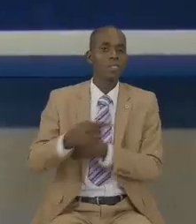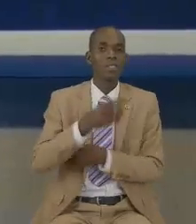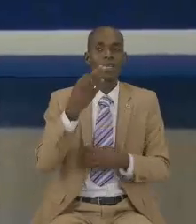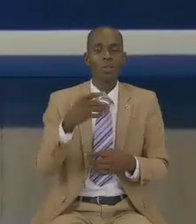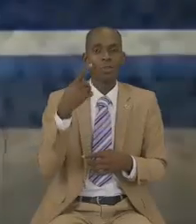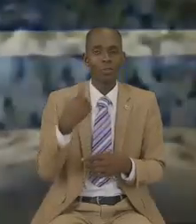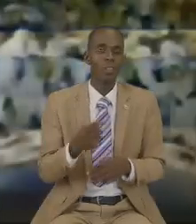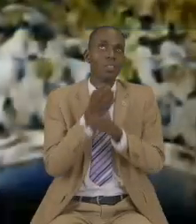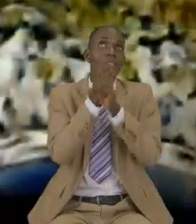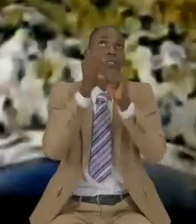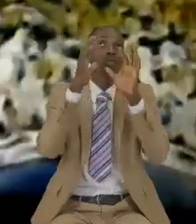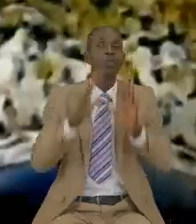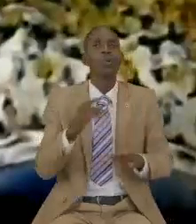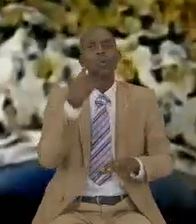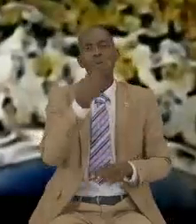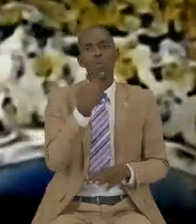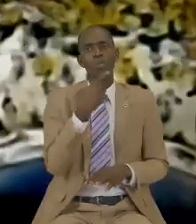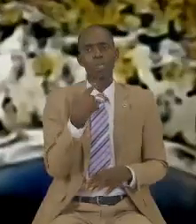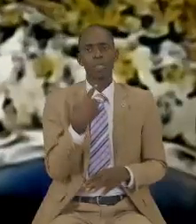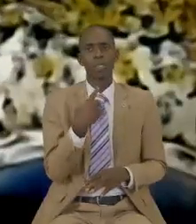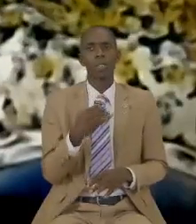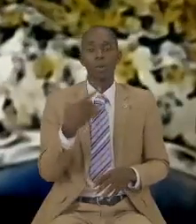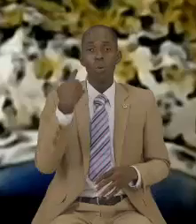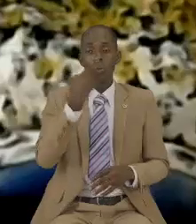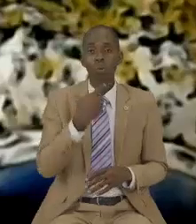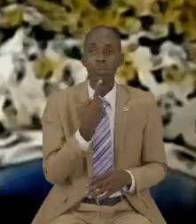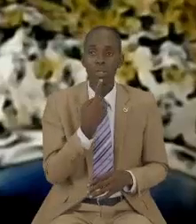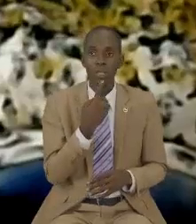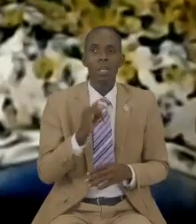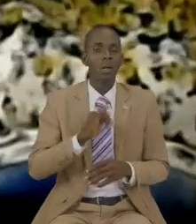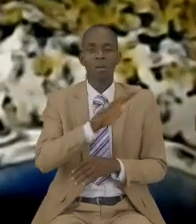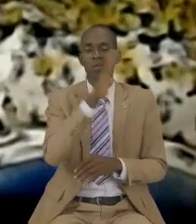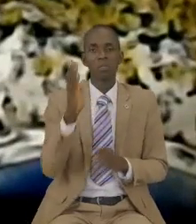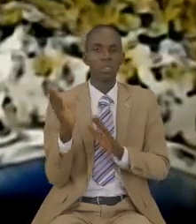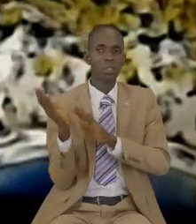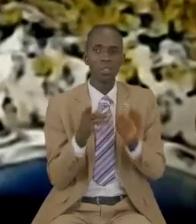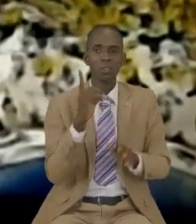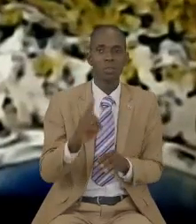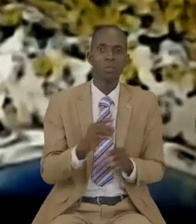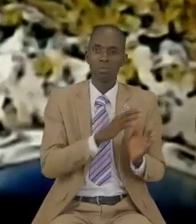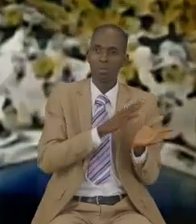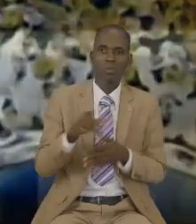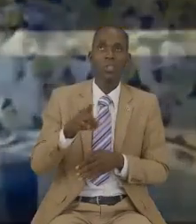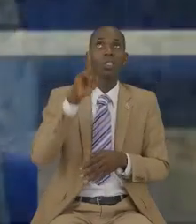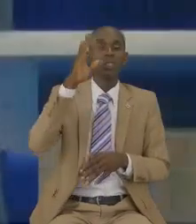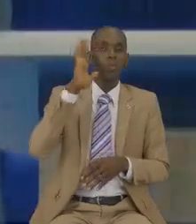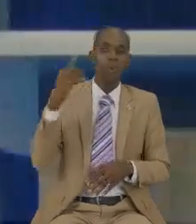the Savior who said, I will never leave you, I will never forsake you. He will always be